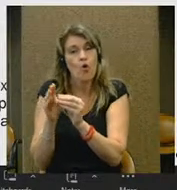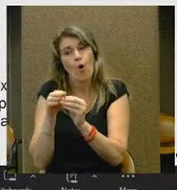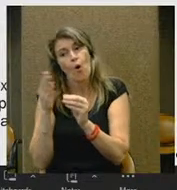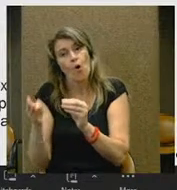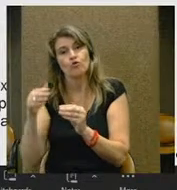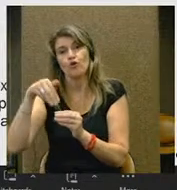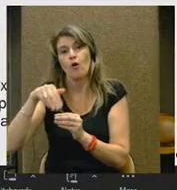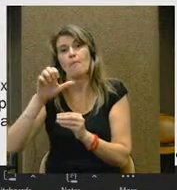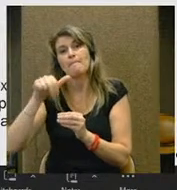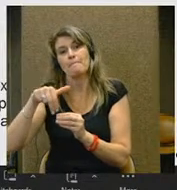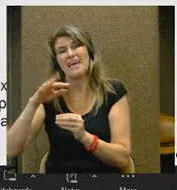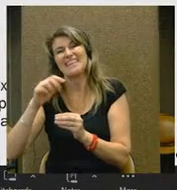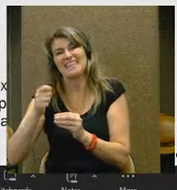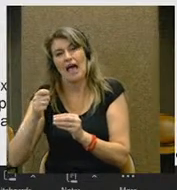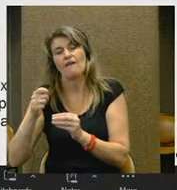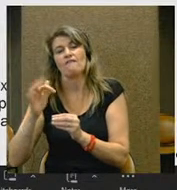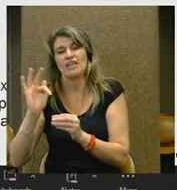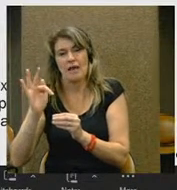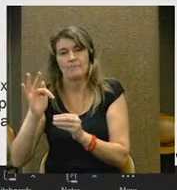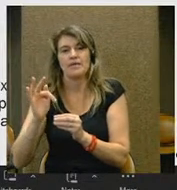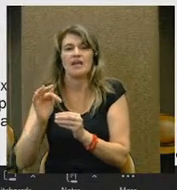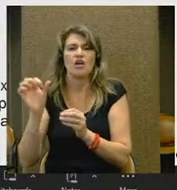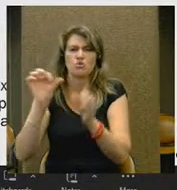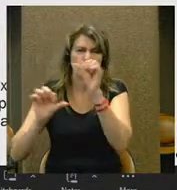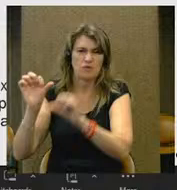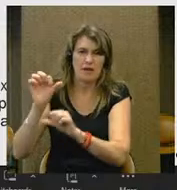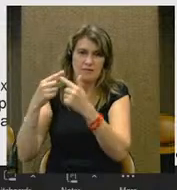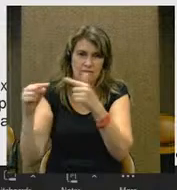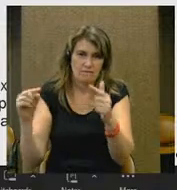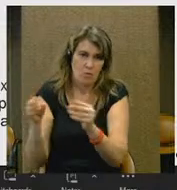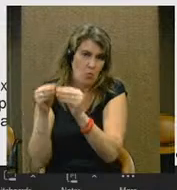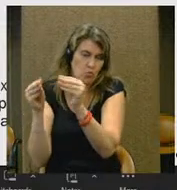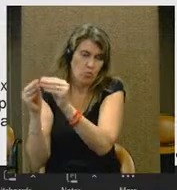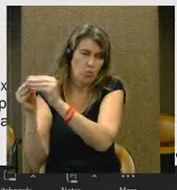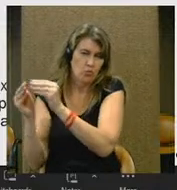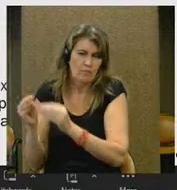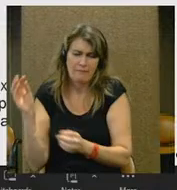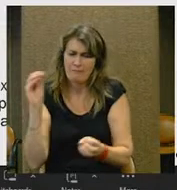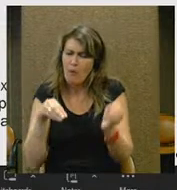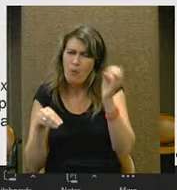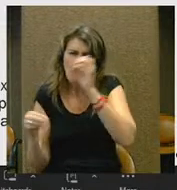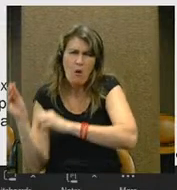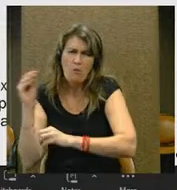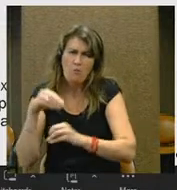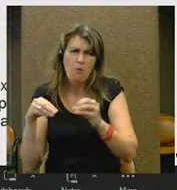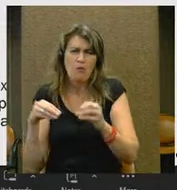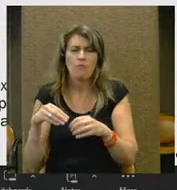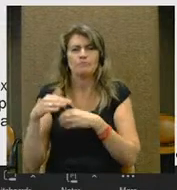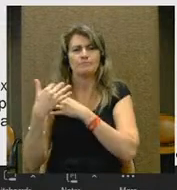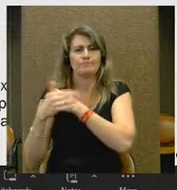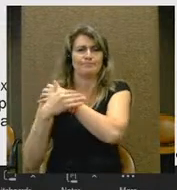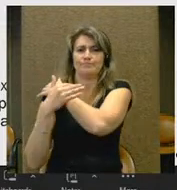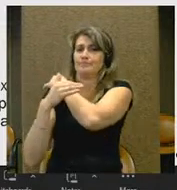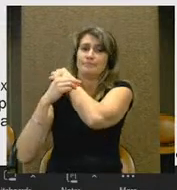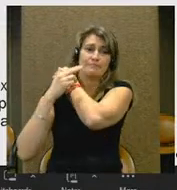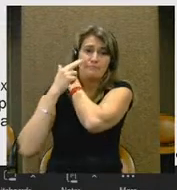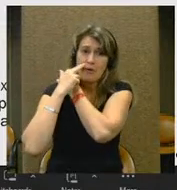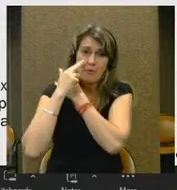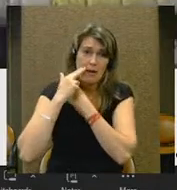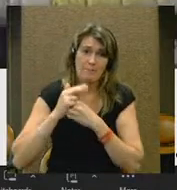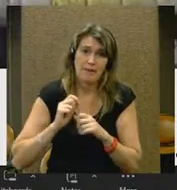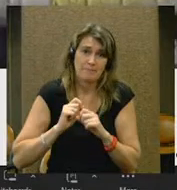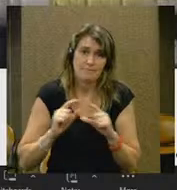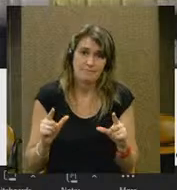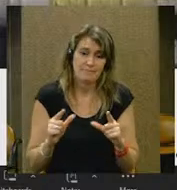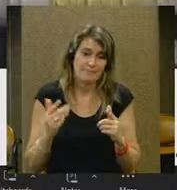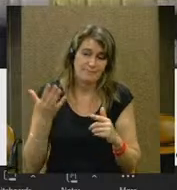other substances. So the program really has transformed, or the problem really has transformed over the past 10